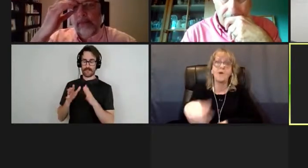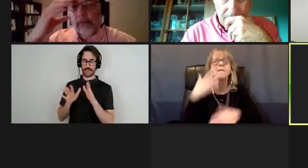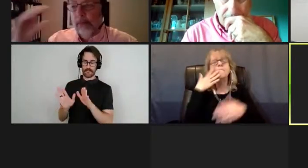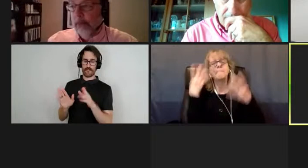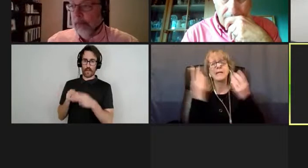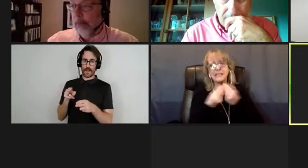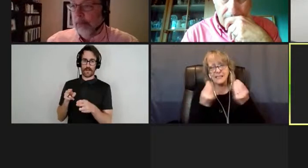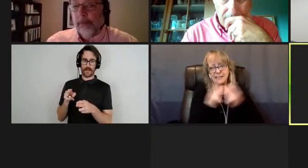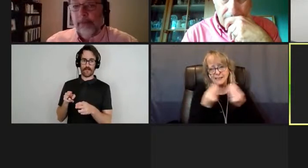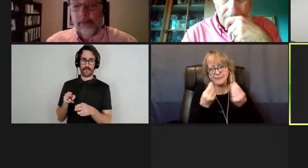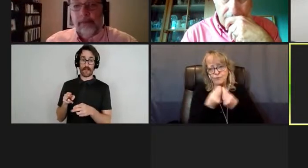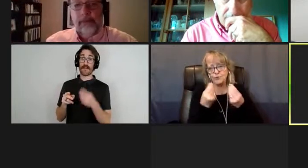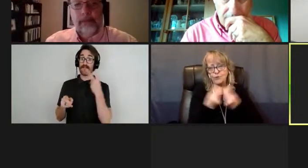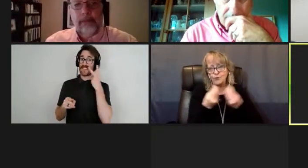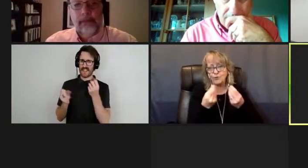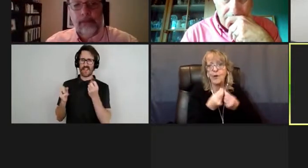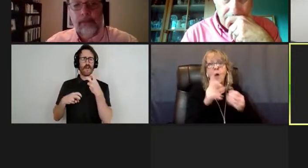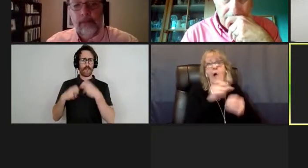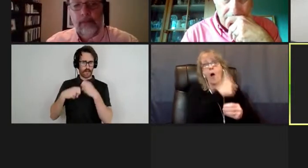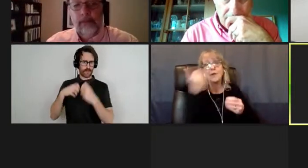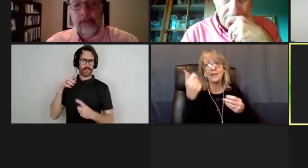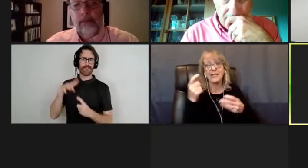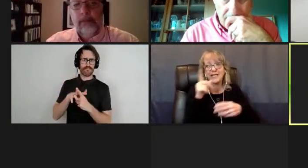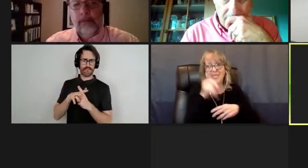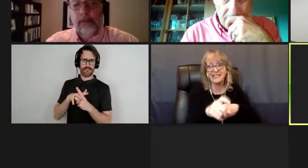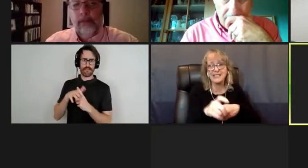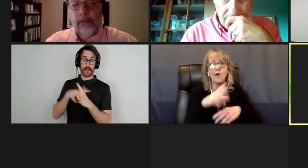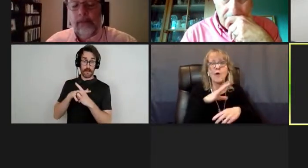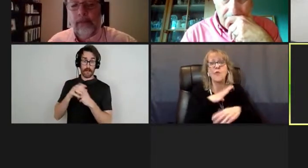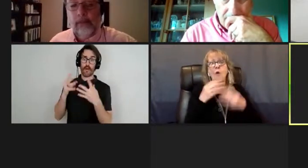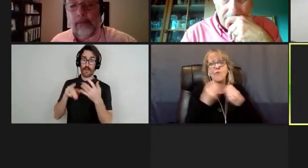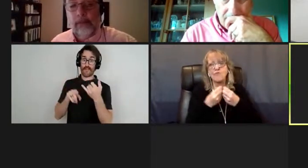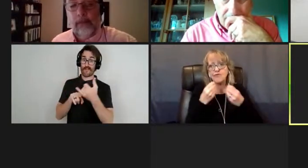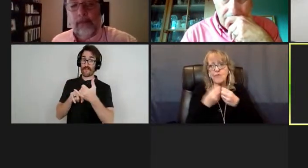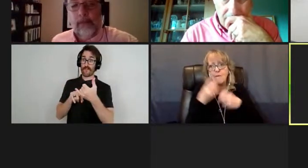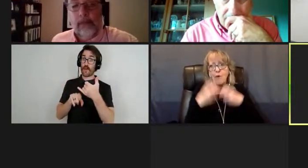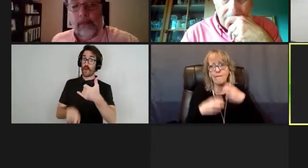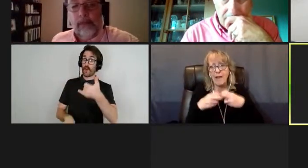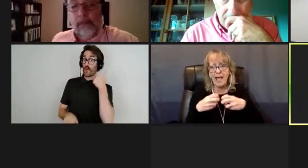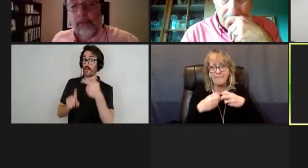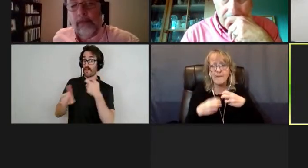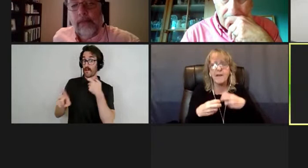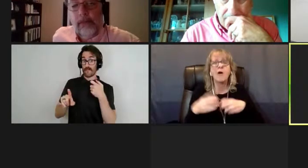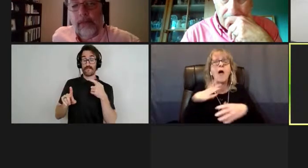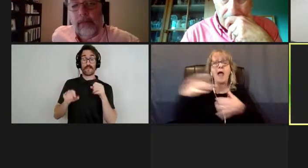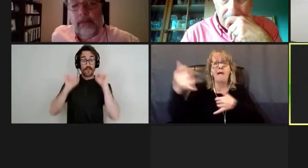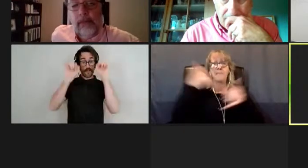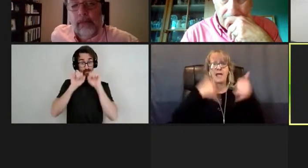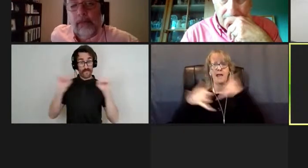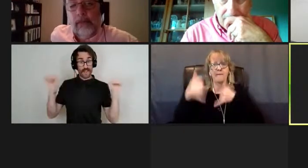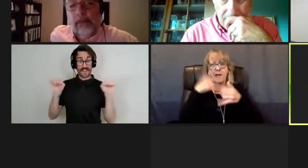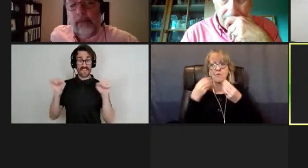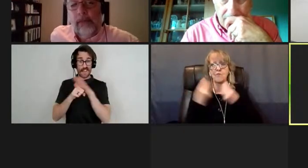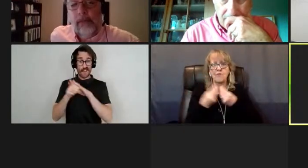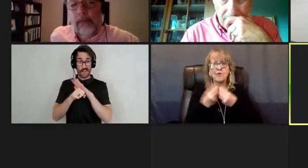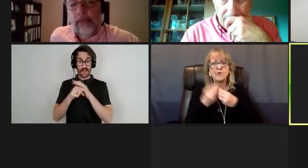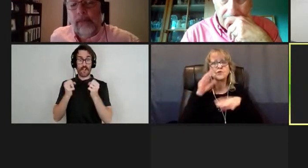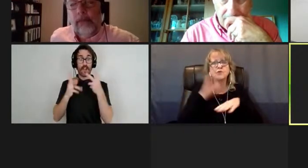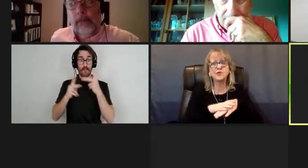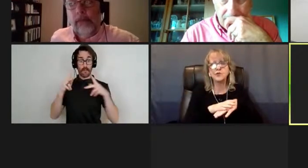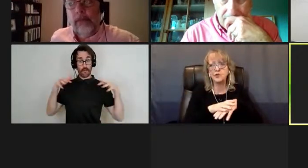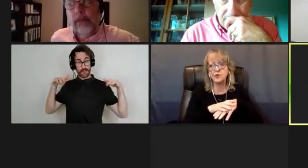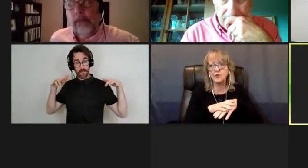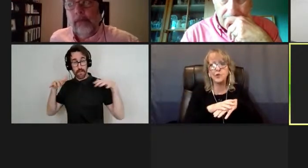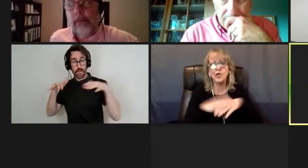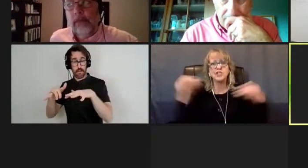I'm running into a lot of problems and lots of calls from fitness facilities being overloaded with people. And I know that there's